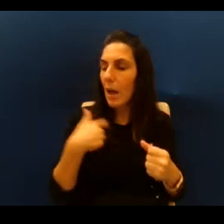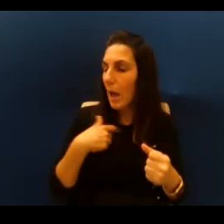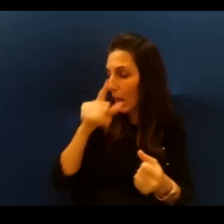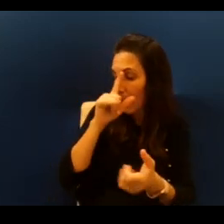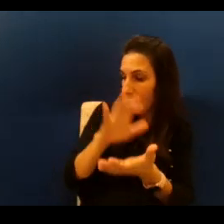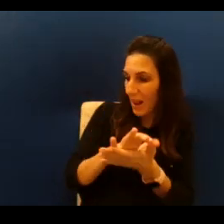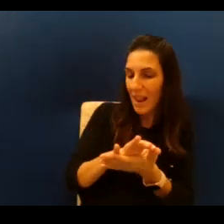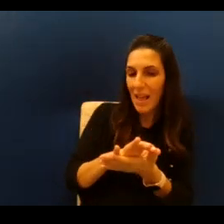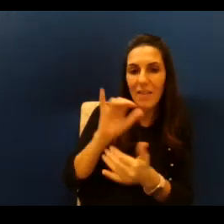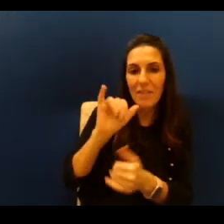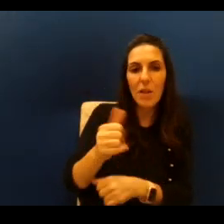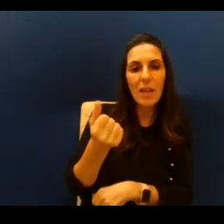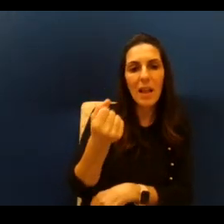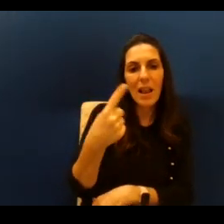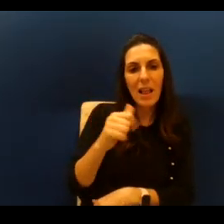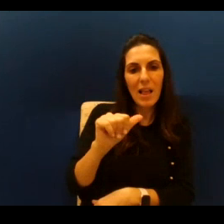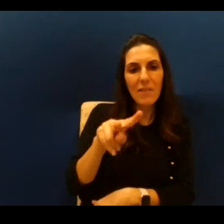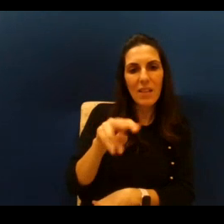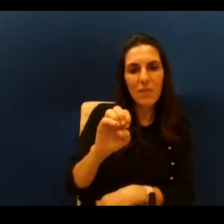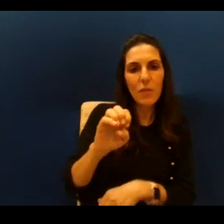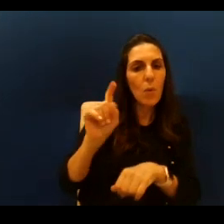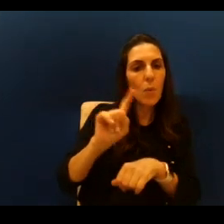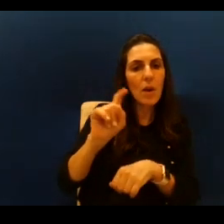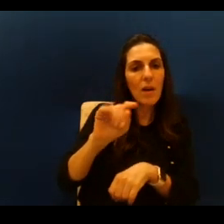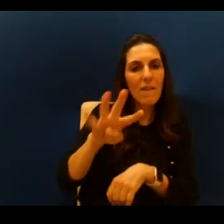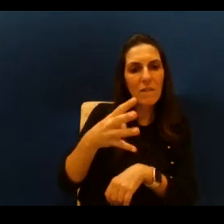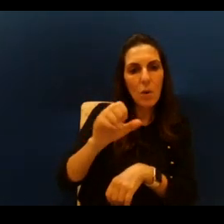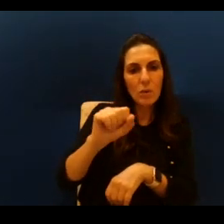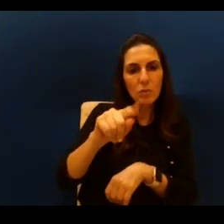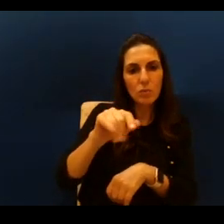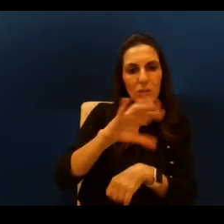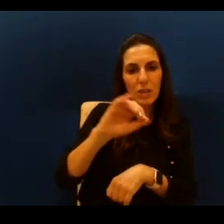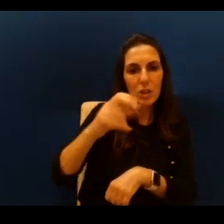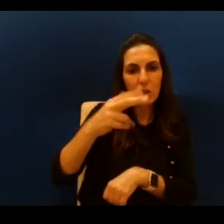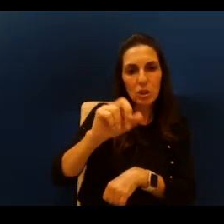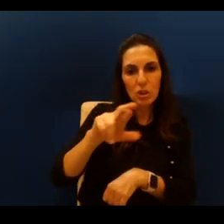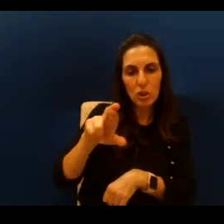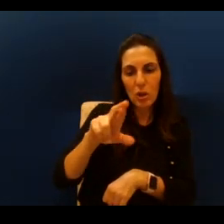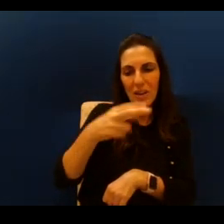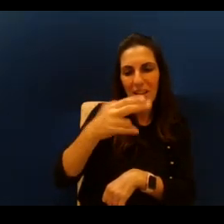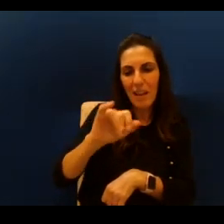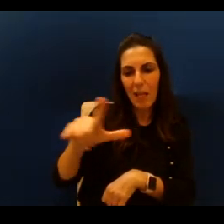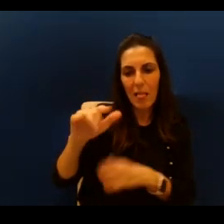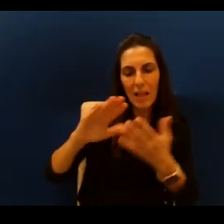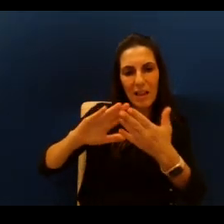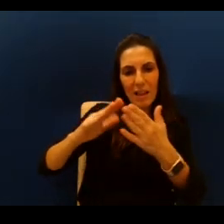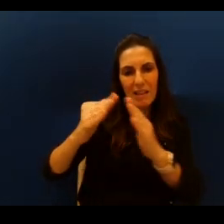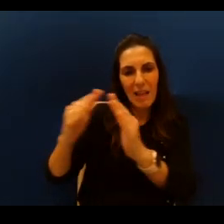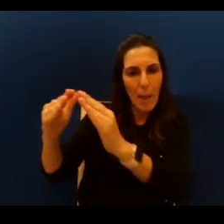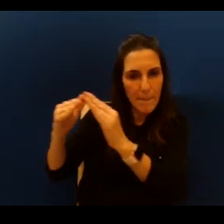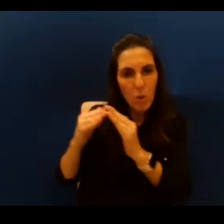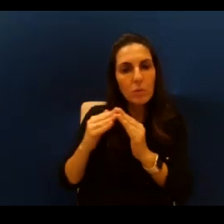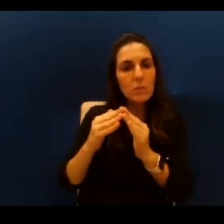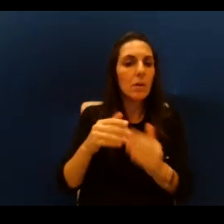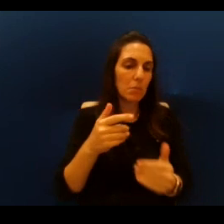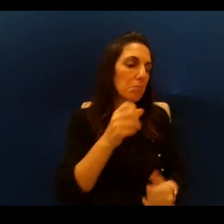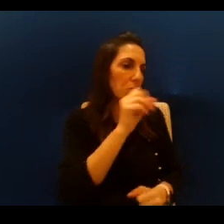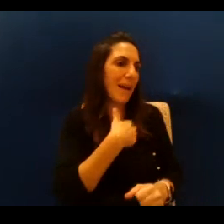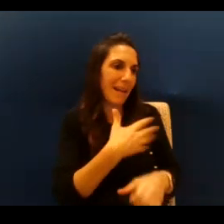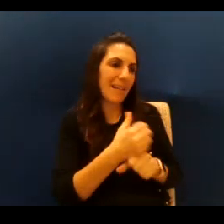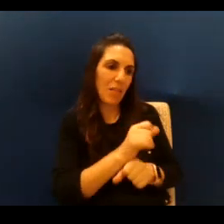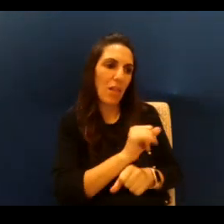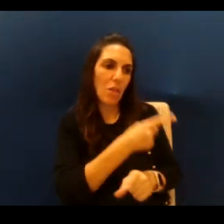it says 11th Avenue and 4th Street in Cherry Hill neighborhood. Yeah. Okay, I did get the right one. Perfect. Yeah.